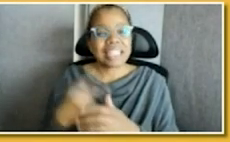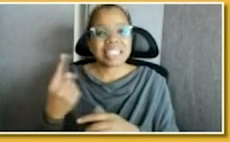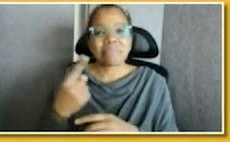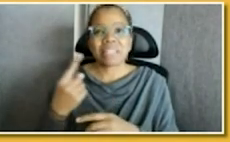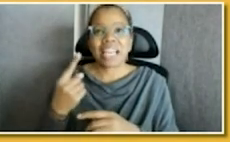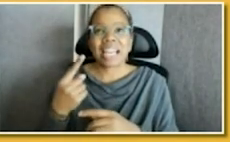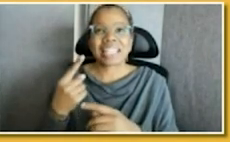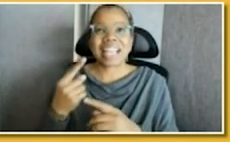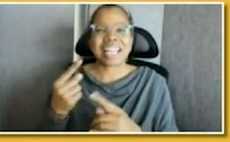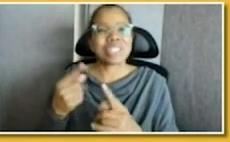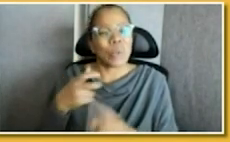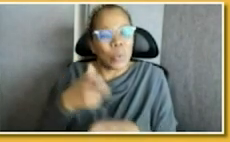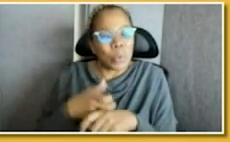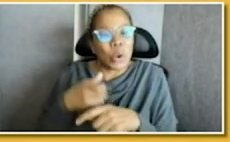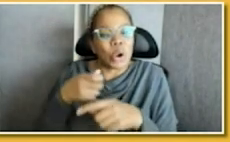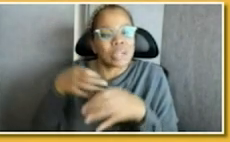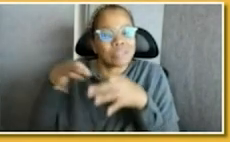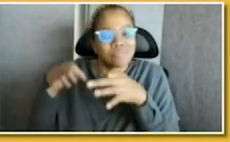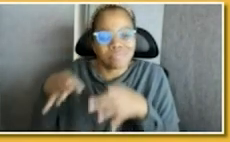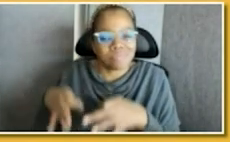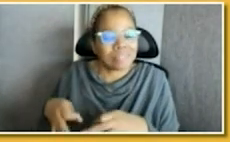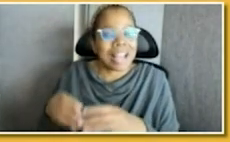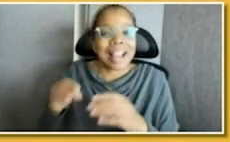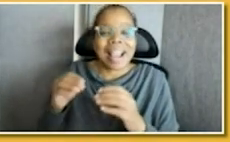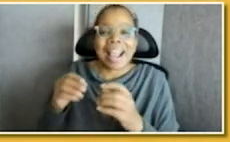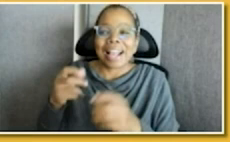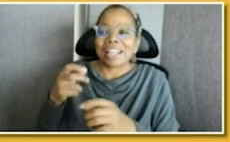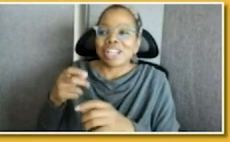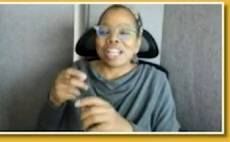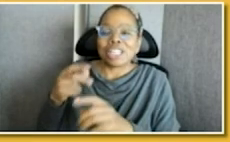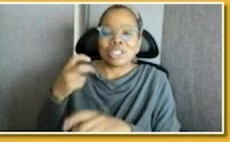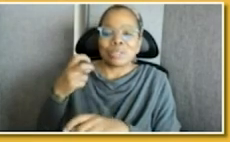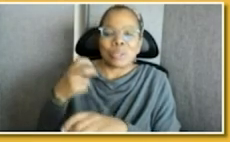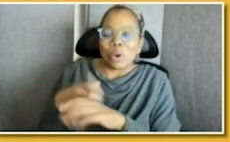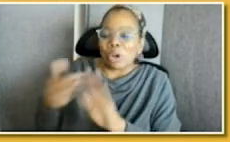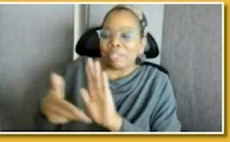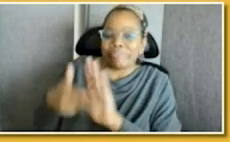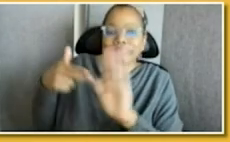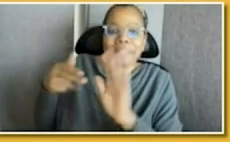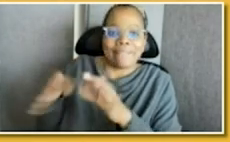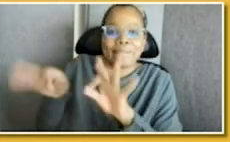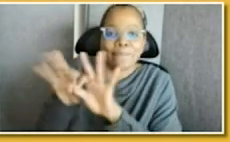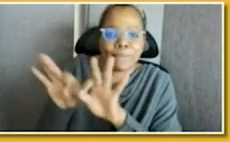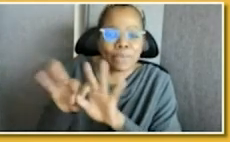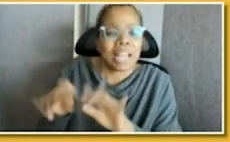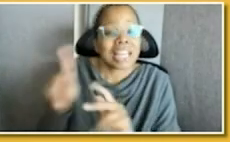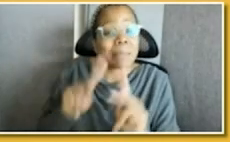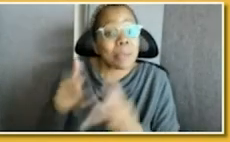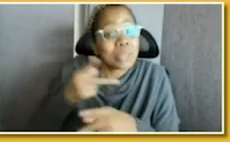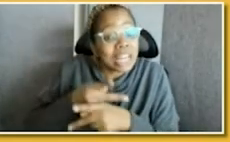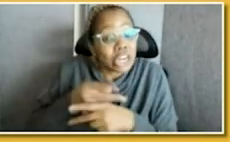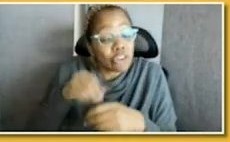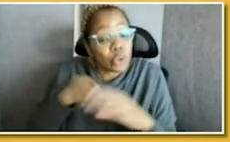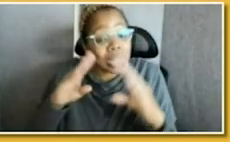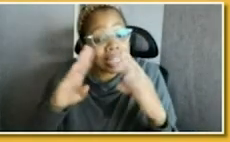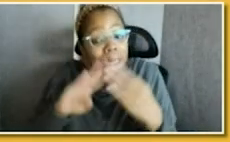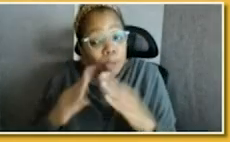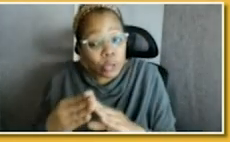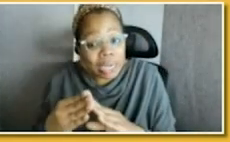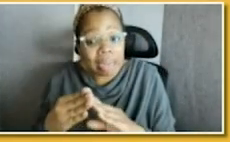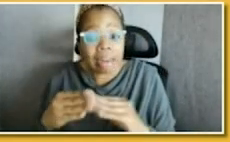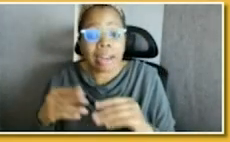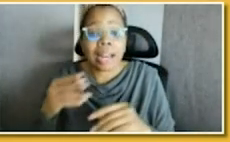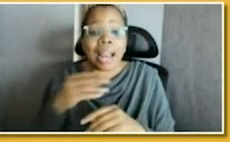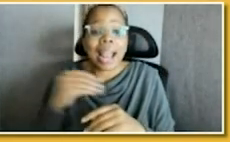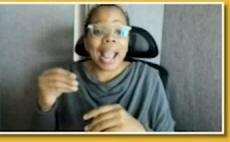can't put a dollar figure on it. The, you know, the people that take care of you in the communities and the mail carriers that show up on your